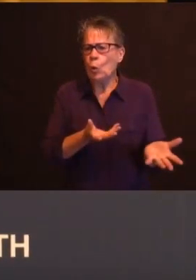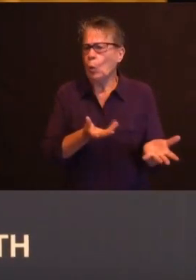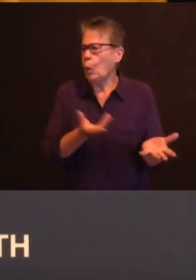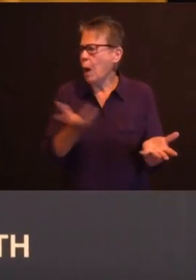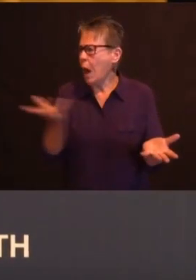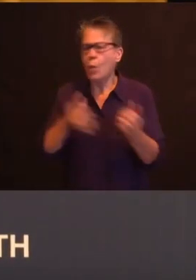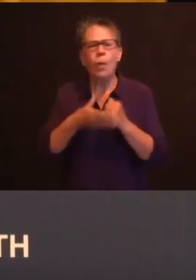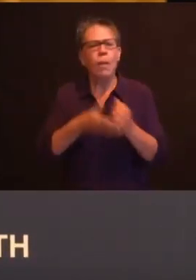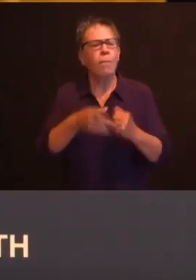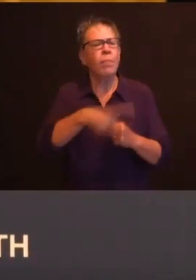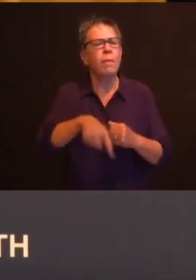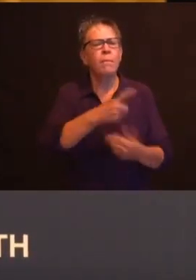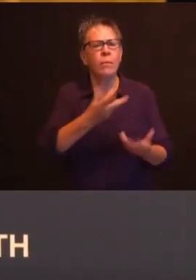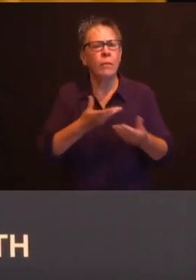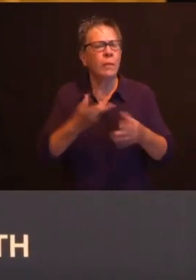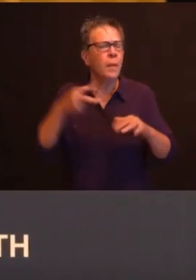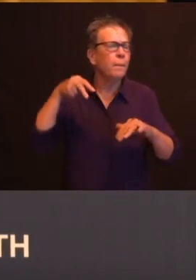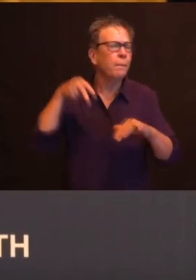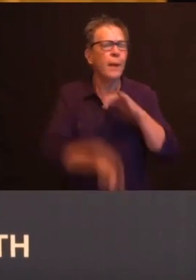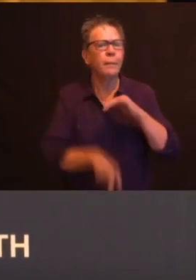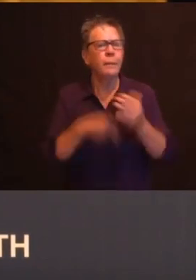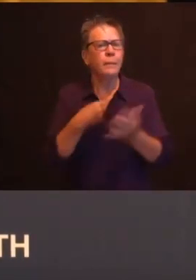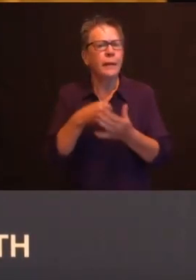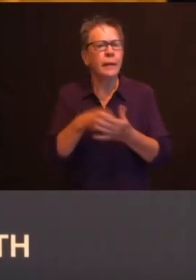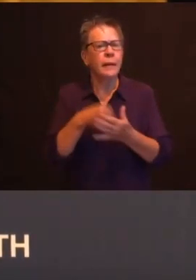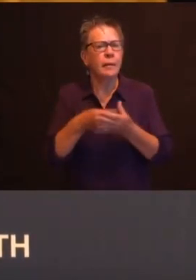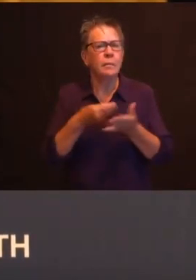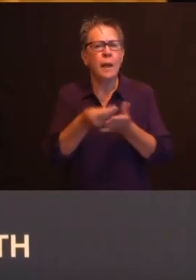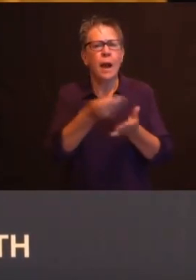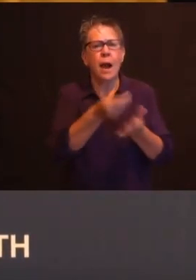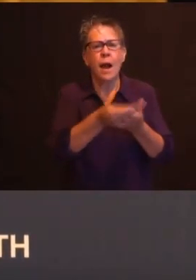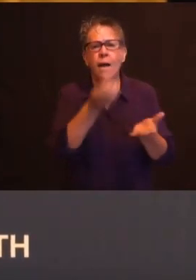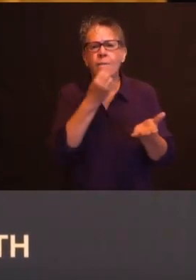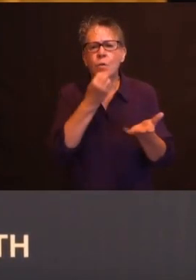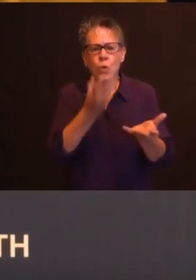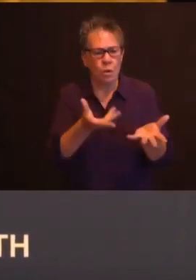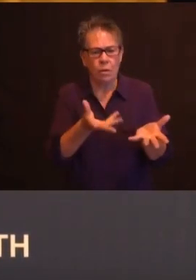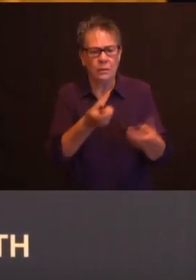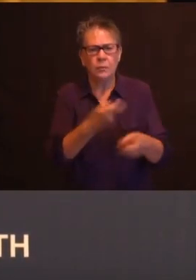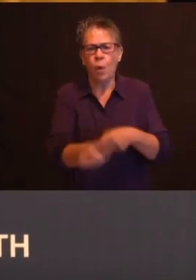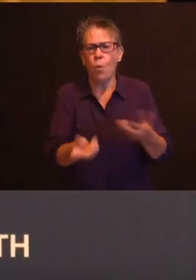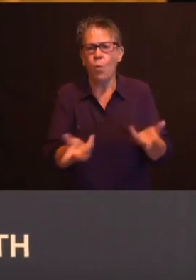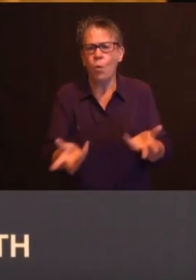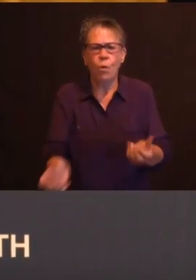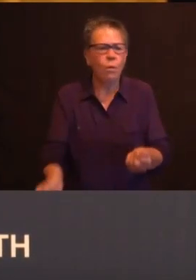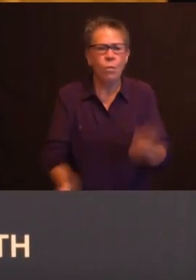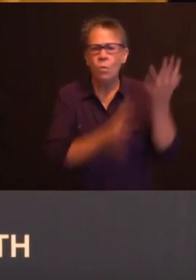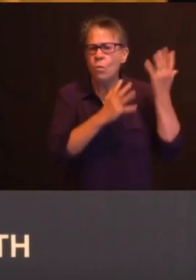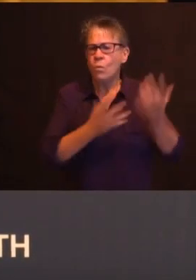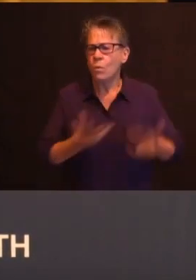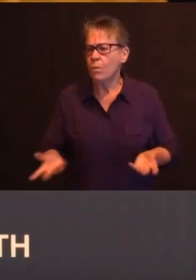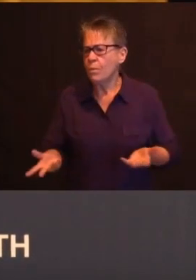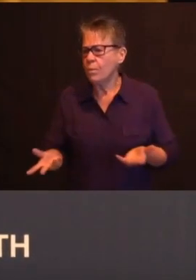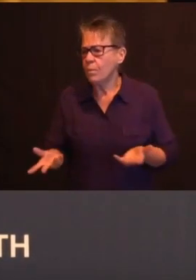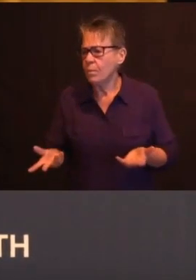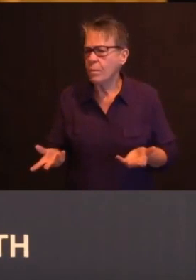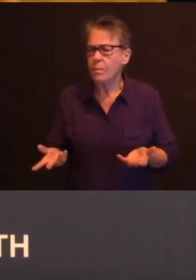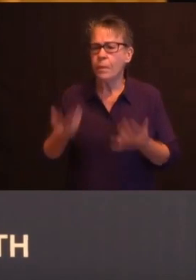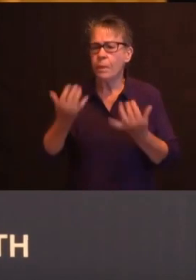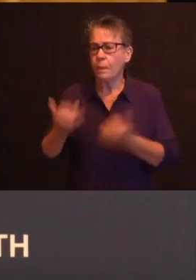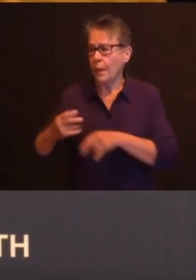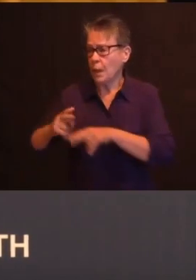discretion given to the operators, and there is some amount of carve-outs, I think, where health does not allow it,